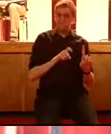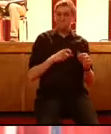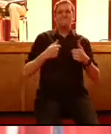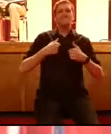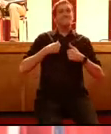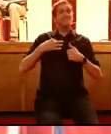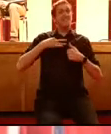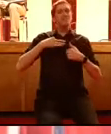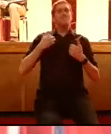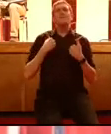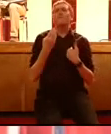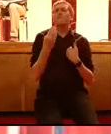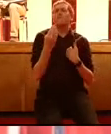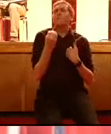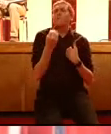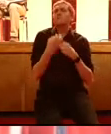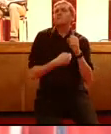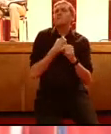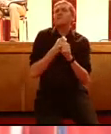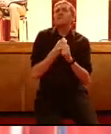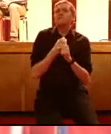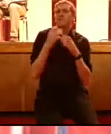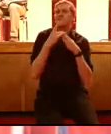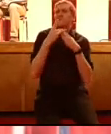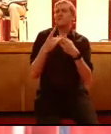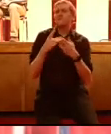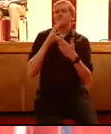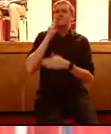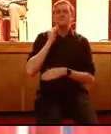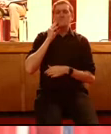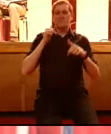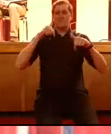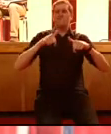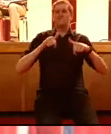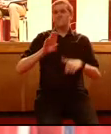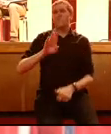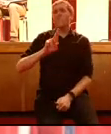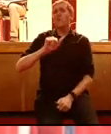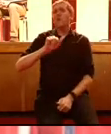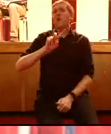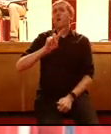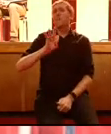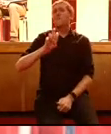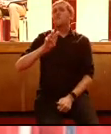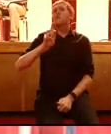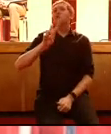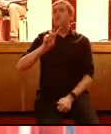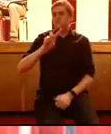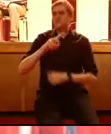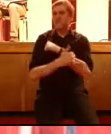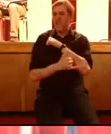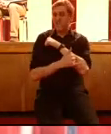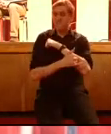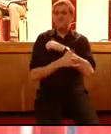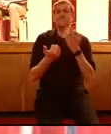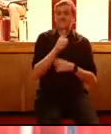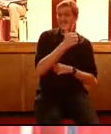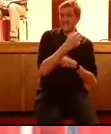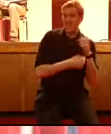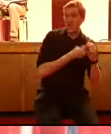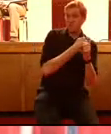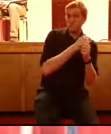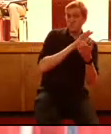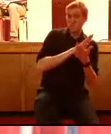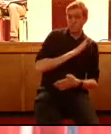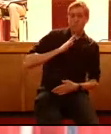district leadership experience I've gained working for the citizens of Bradford County. That experience consisted of over 10 years on the school board, working